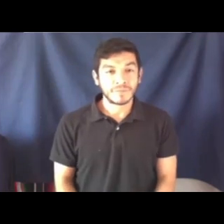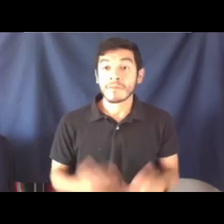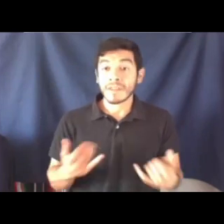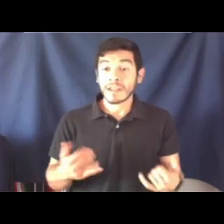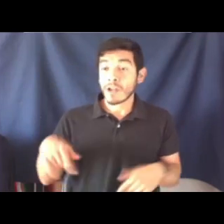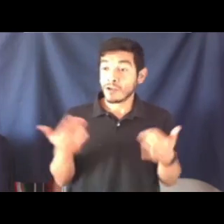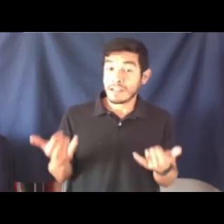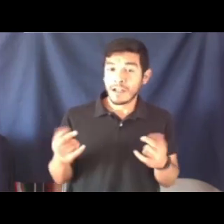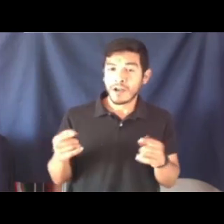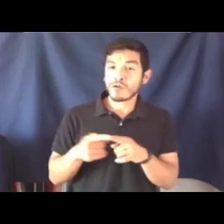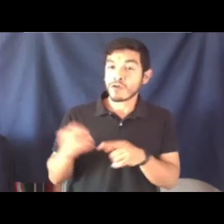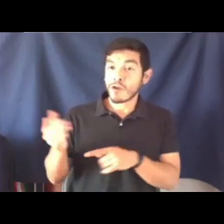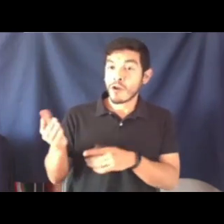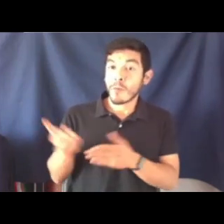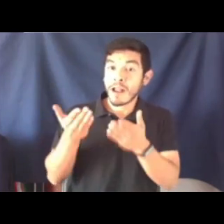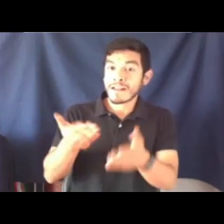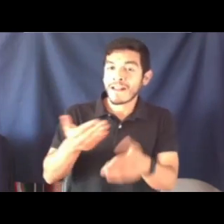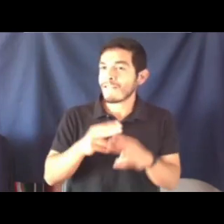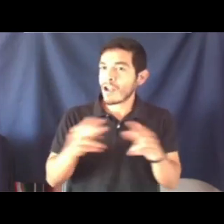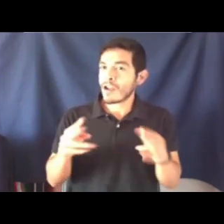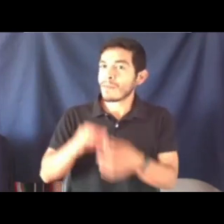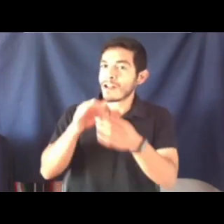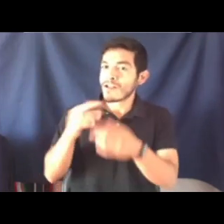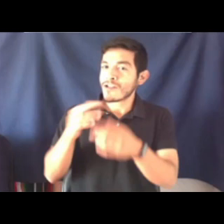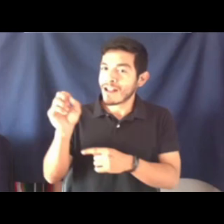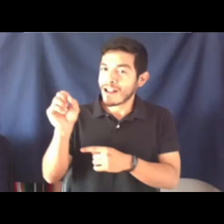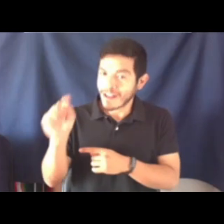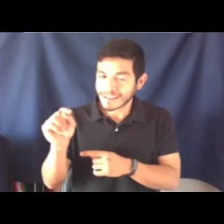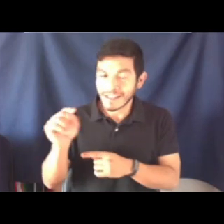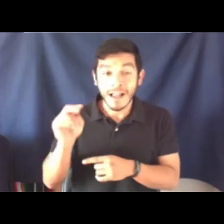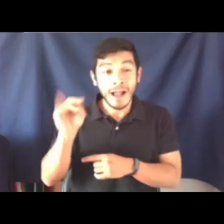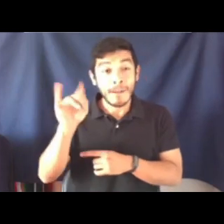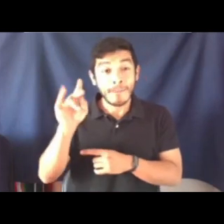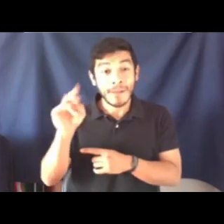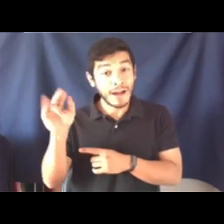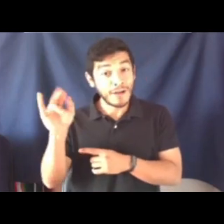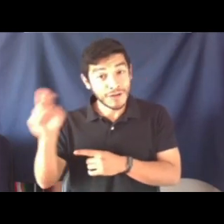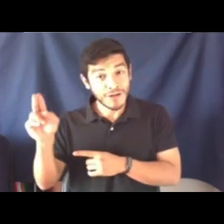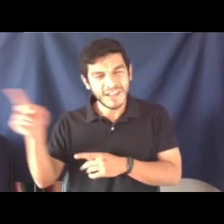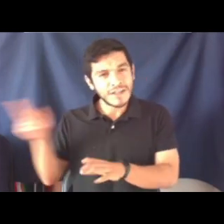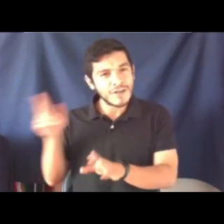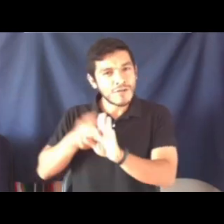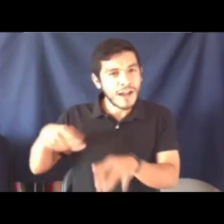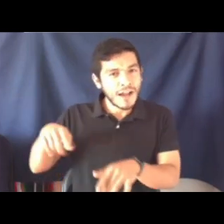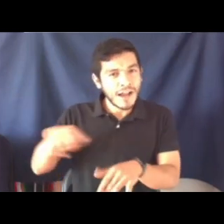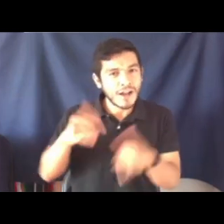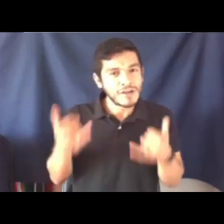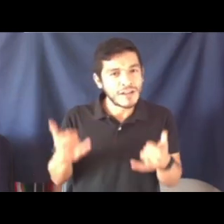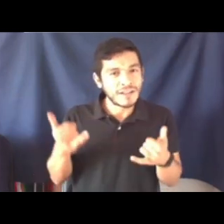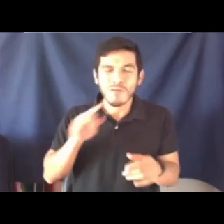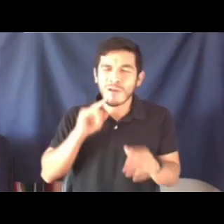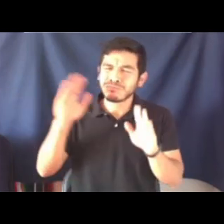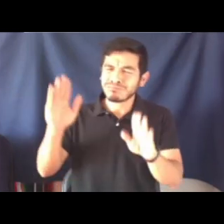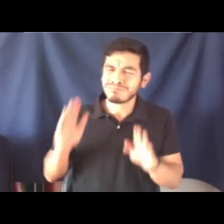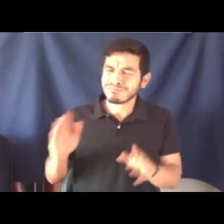And that is, we are here today to present a very special guest, Mike Garringer, and he's joining us today